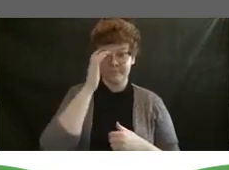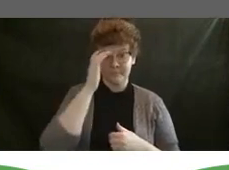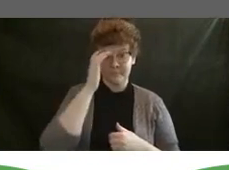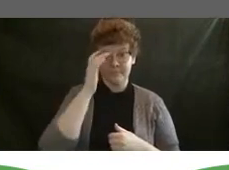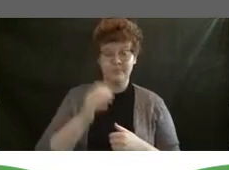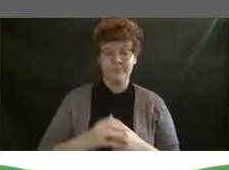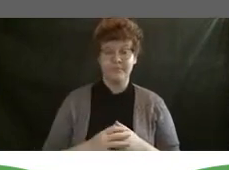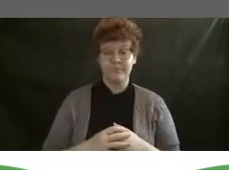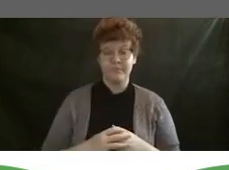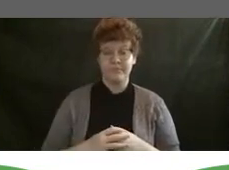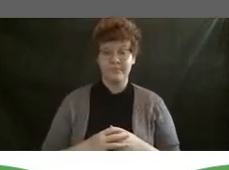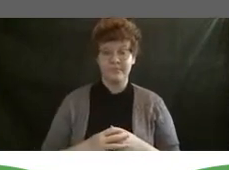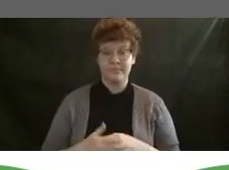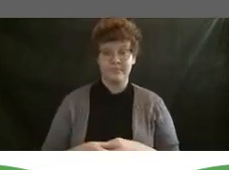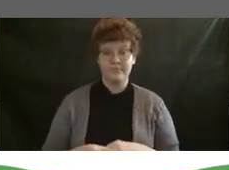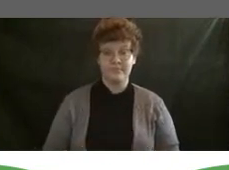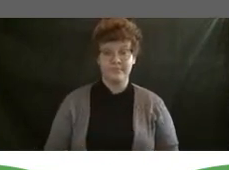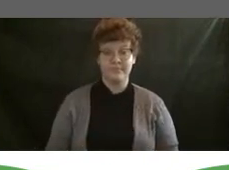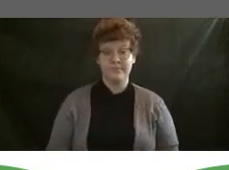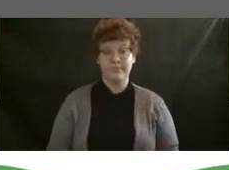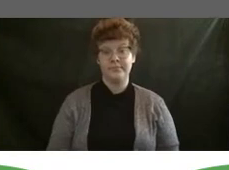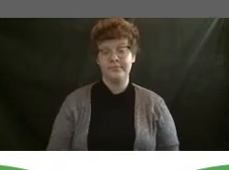let me go ahead here.